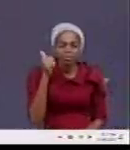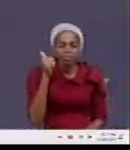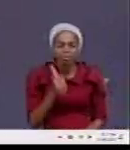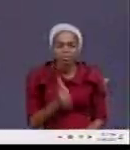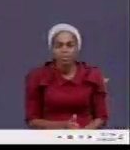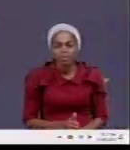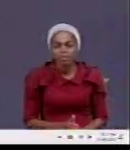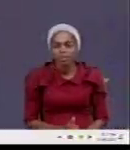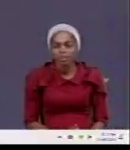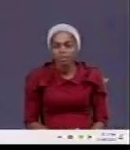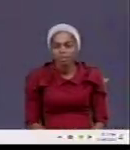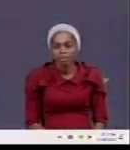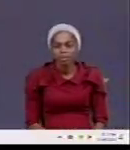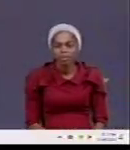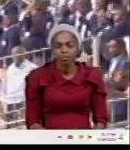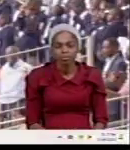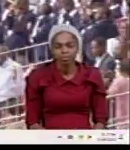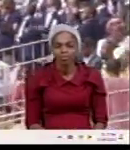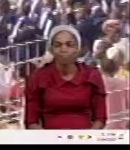Amen.